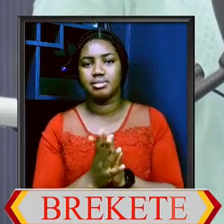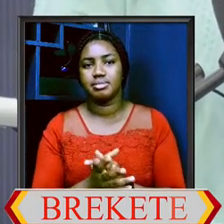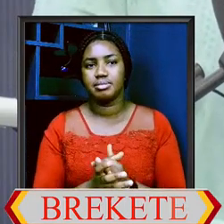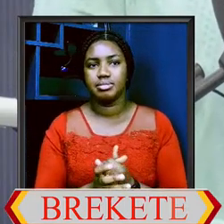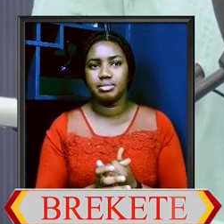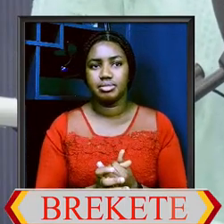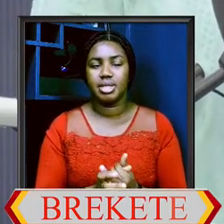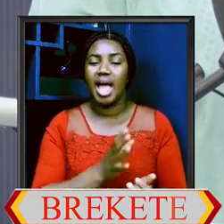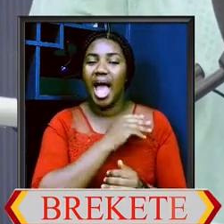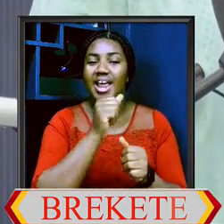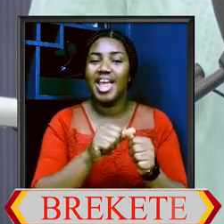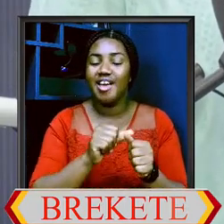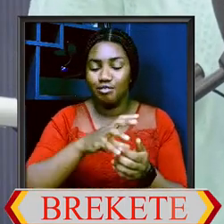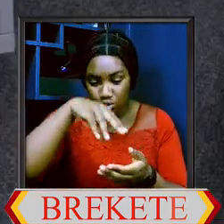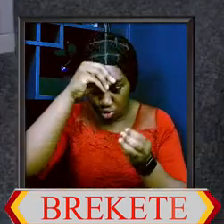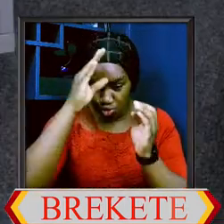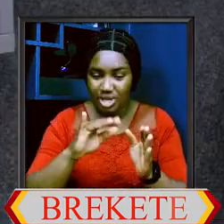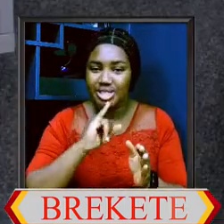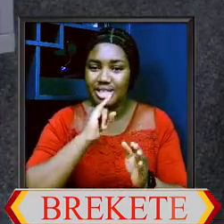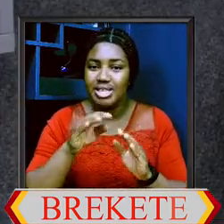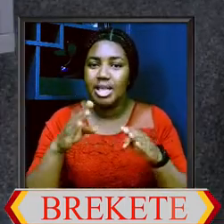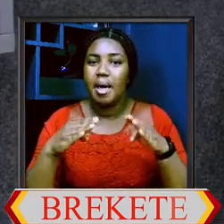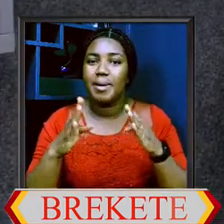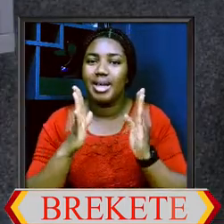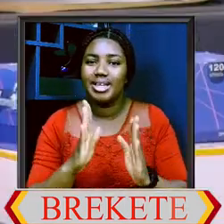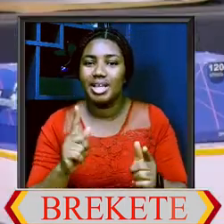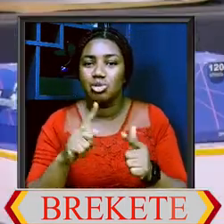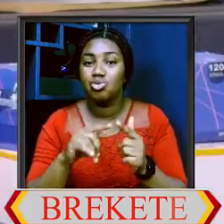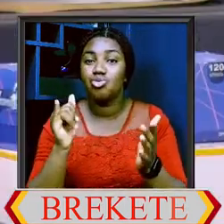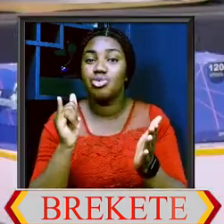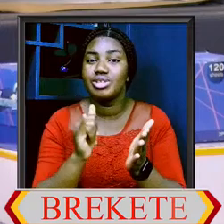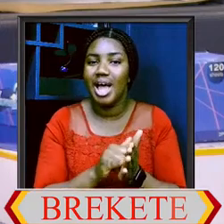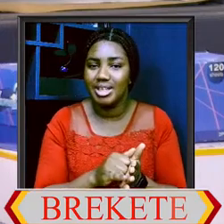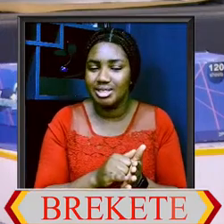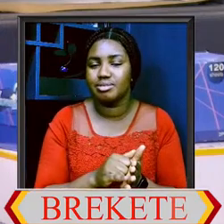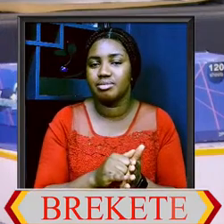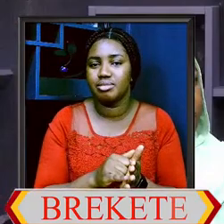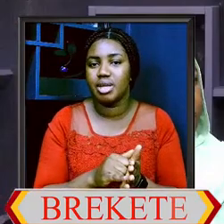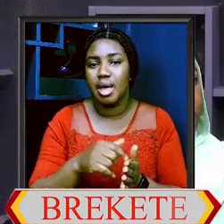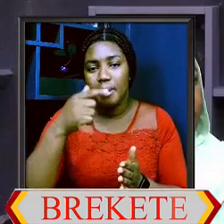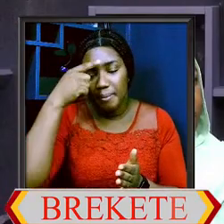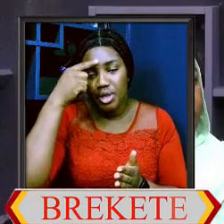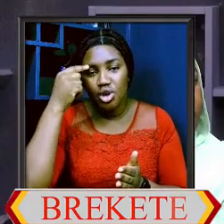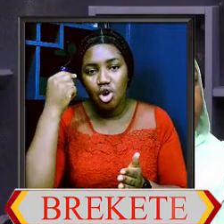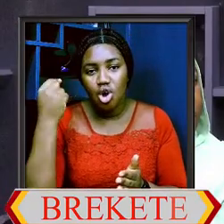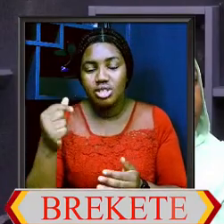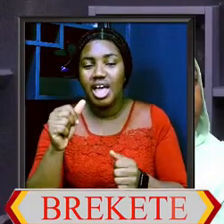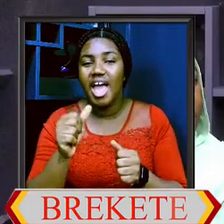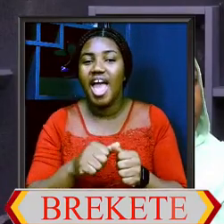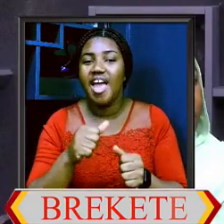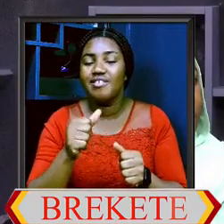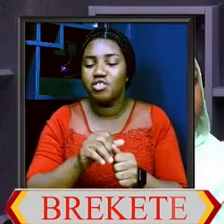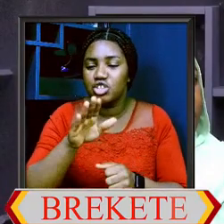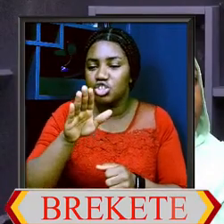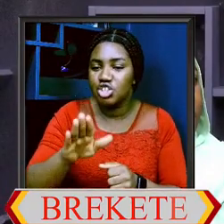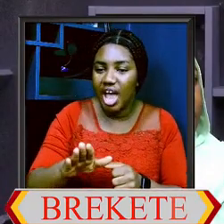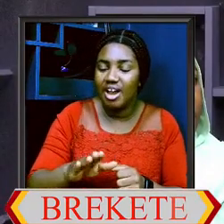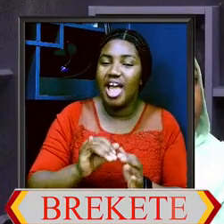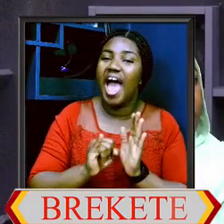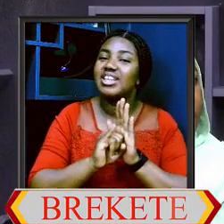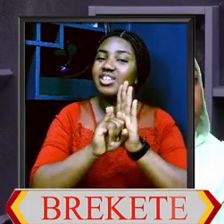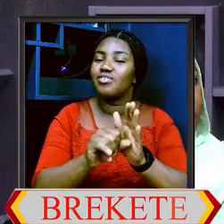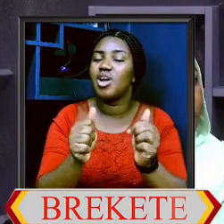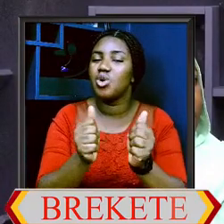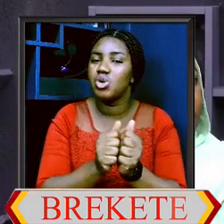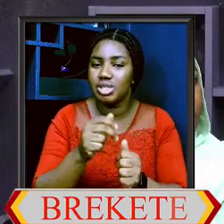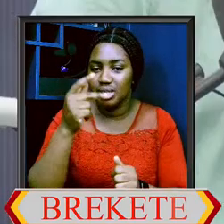platform and every student marketer be to the platform because now every P they identify